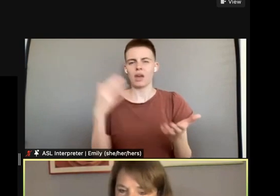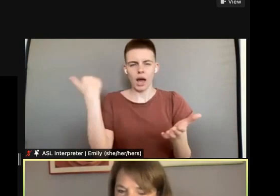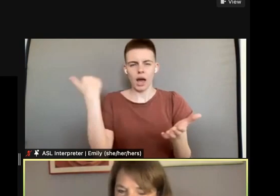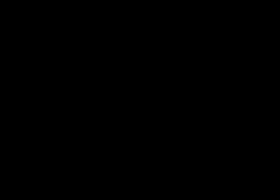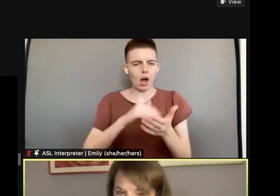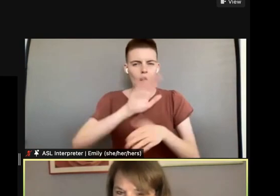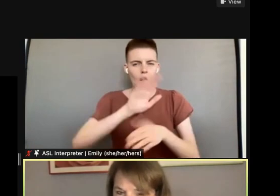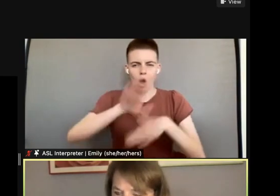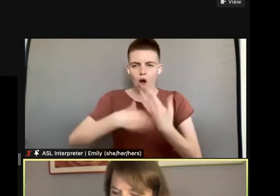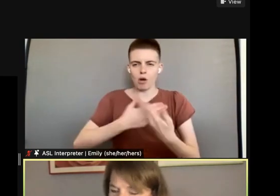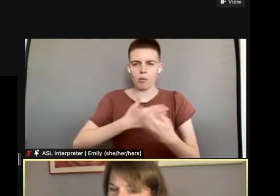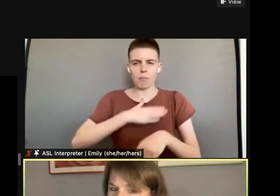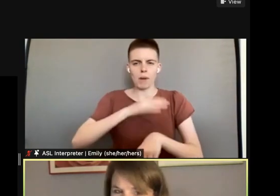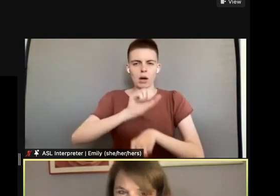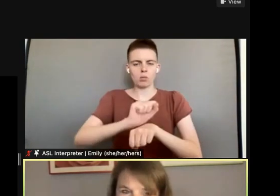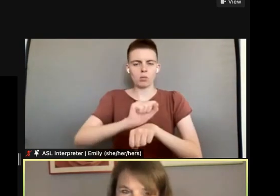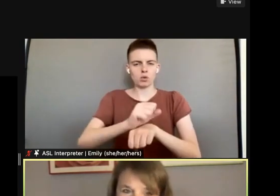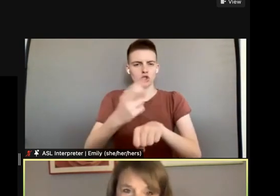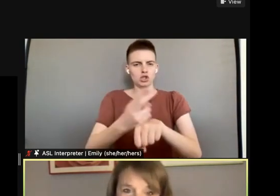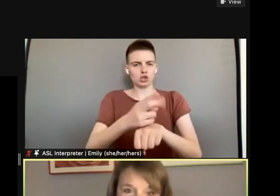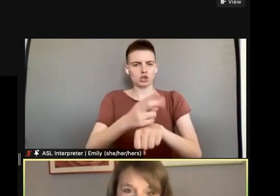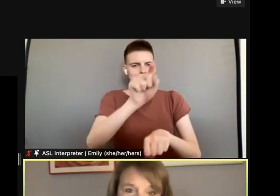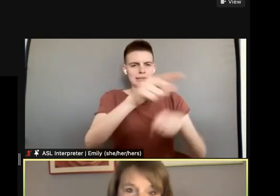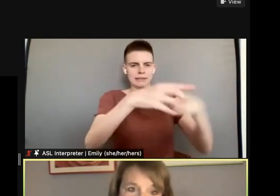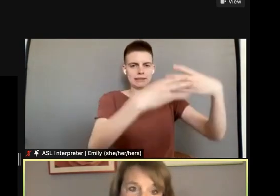characteristics.